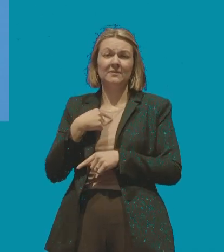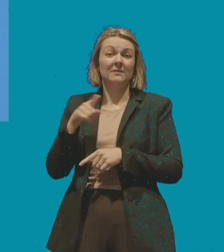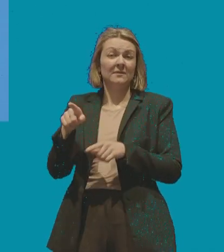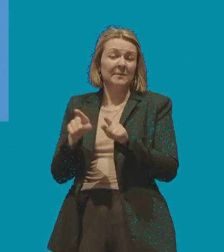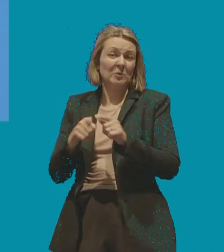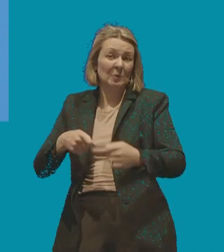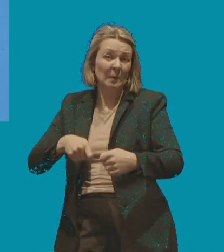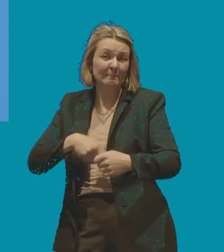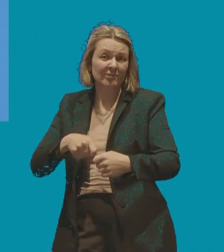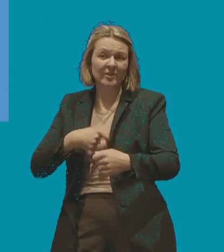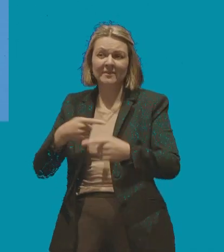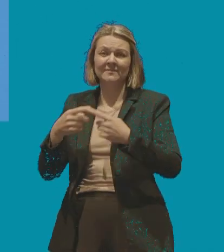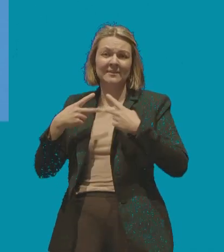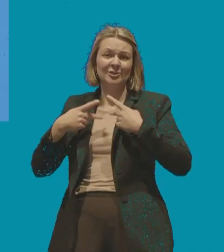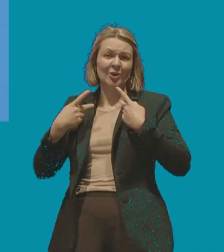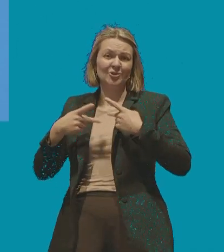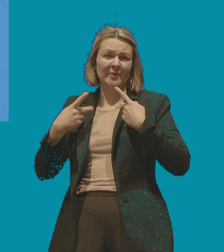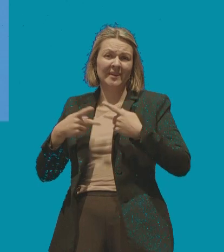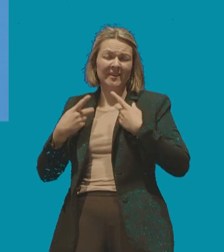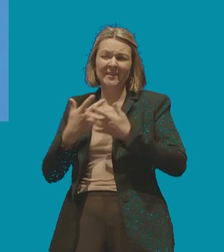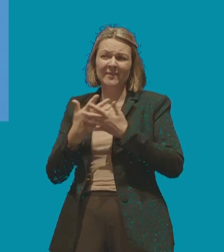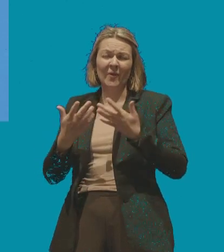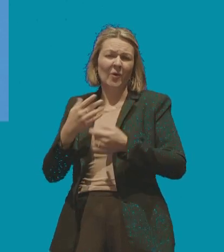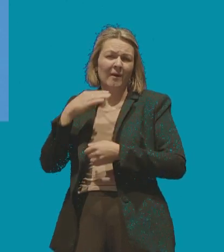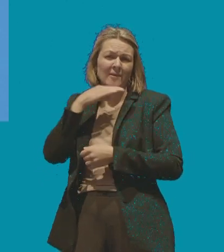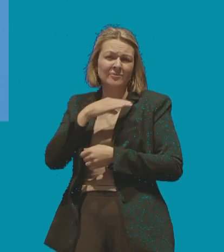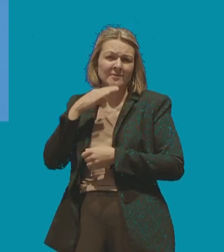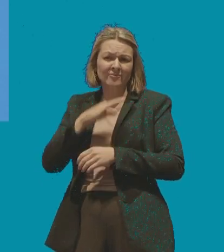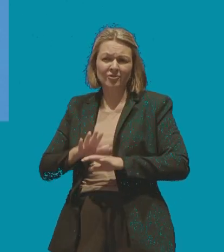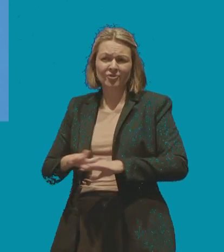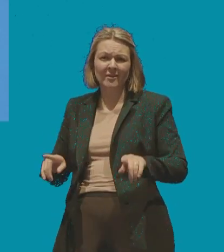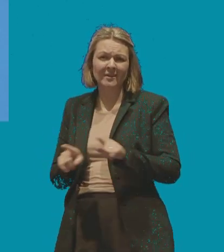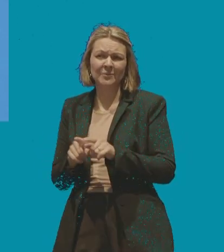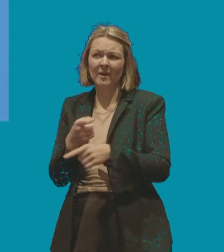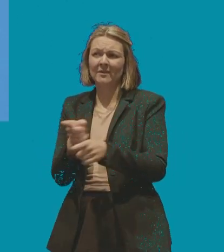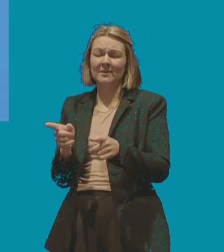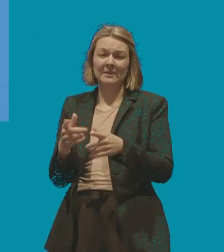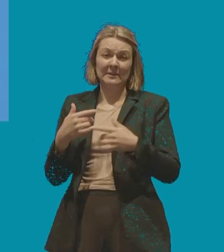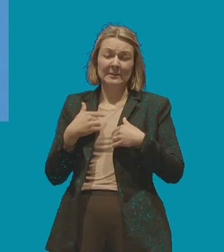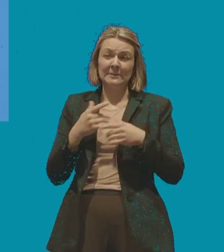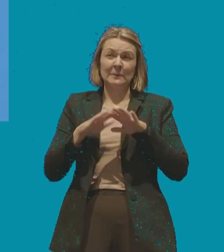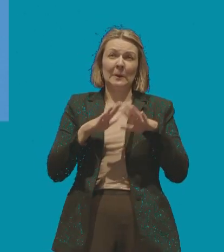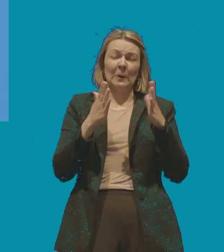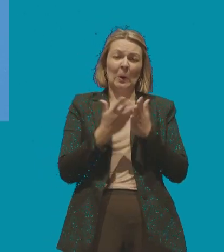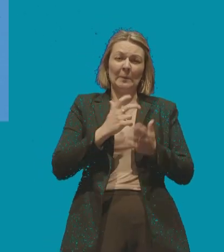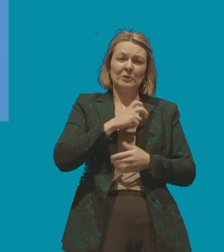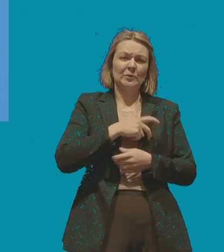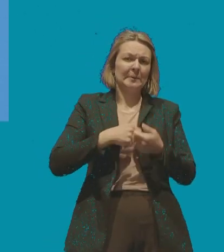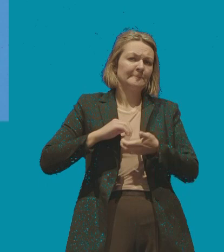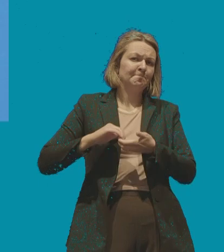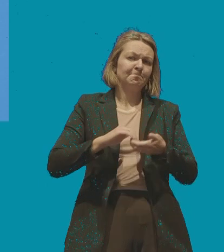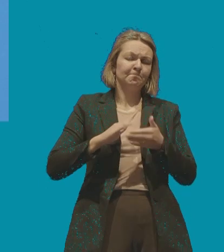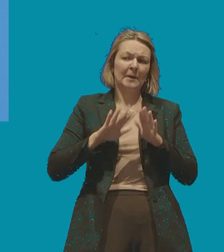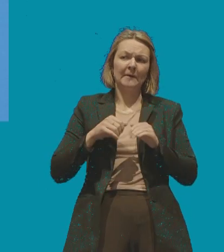bakery and a nursery for 380 children. So today, let's reiterate the calls of the global trade union movement. A return of